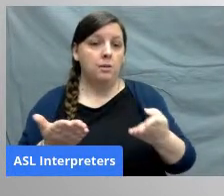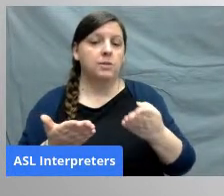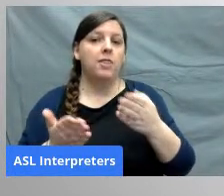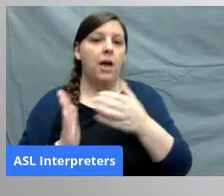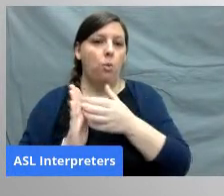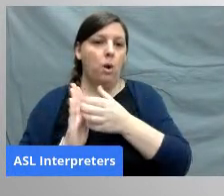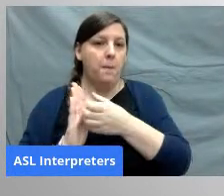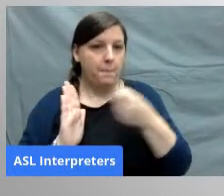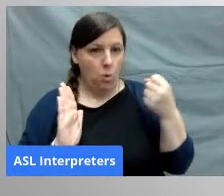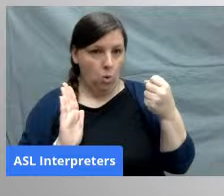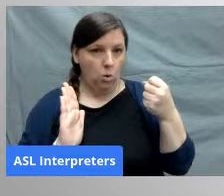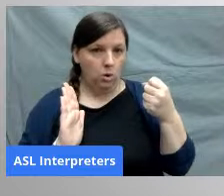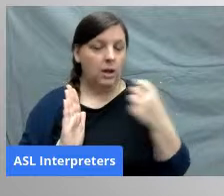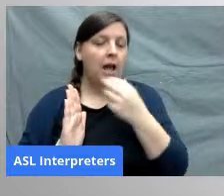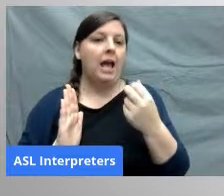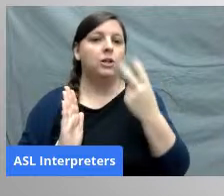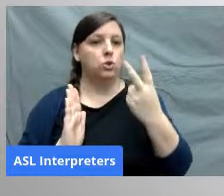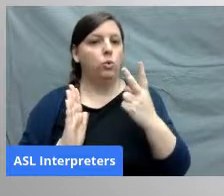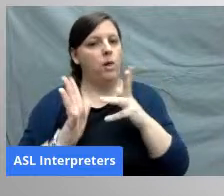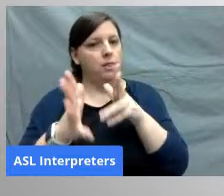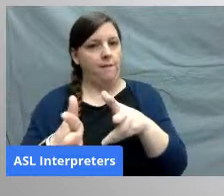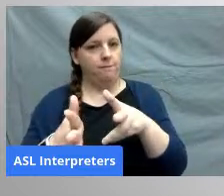2 items that remain on there.